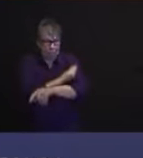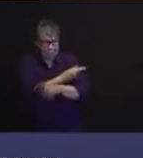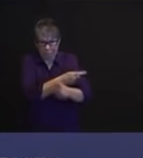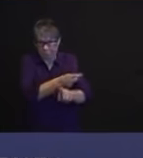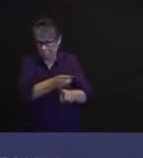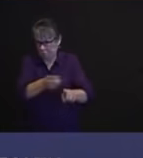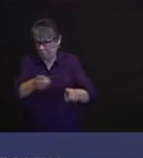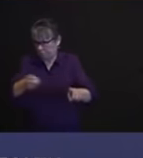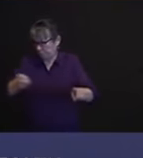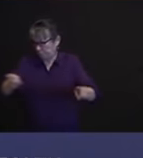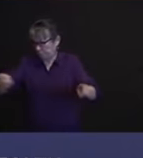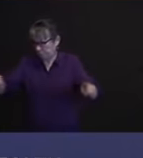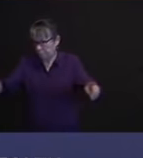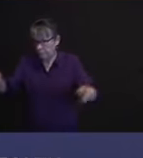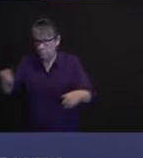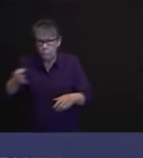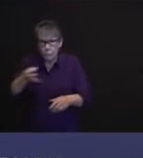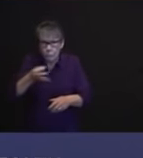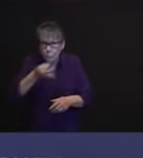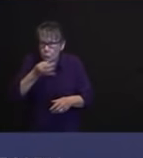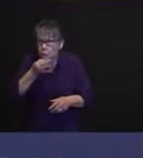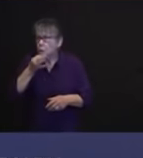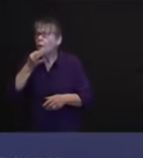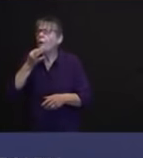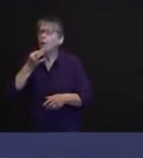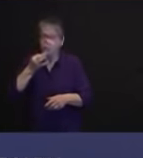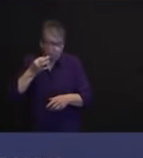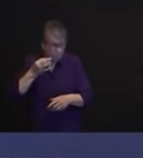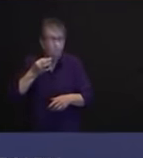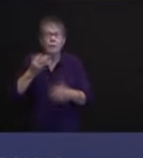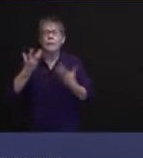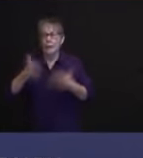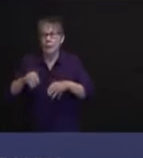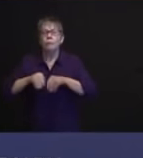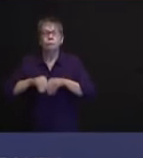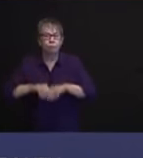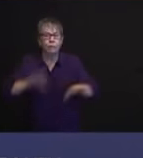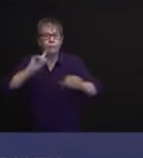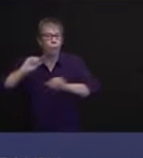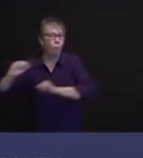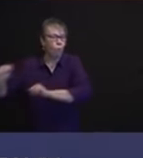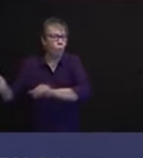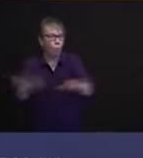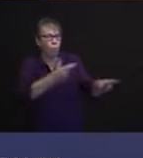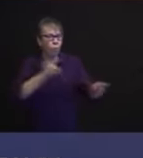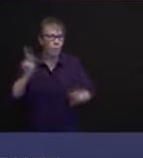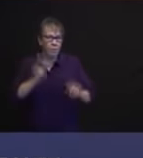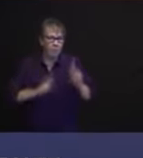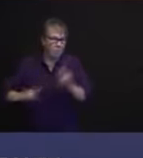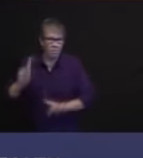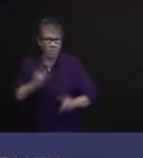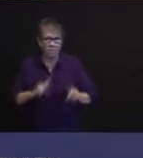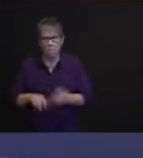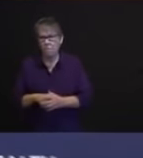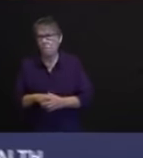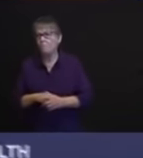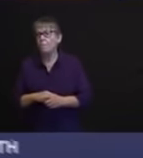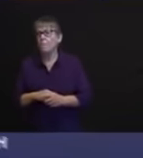deal. We just got to keep the bridge strong between today and that better day. So keep it up, folks. God bless you all.